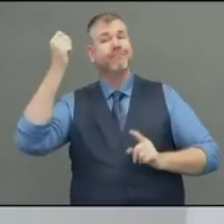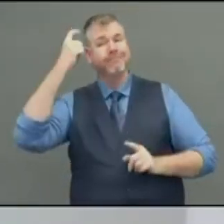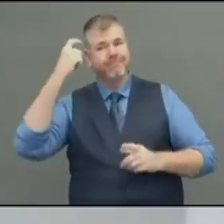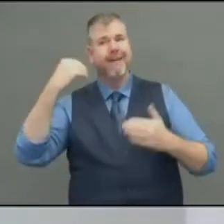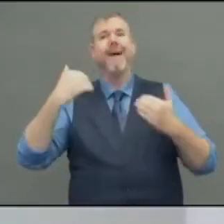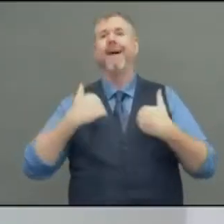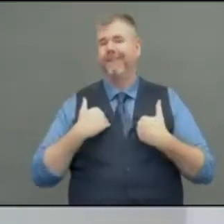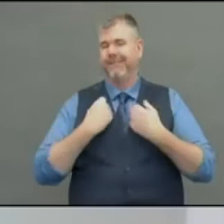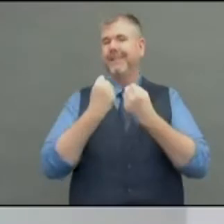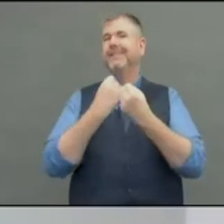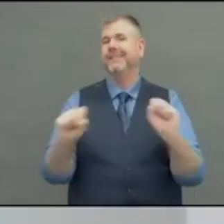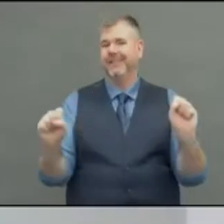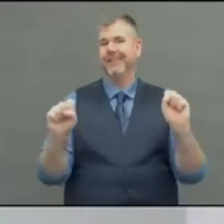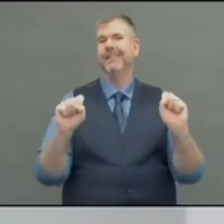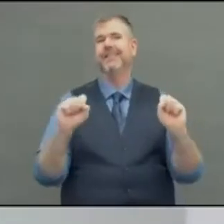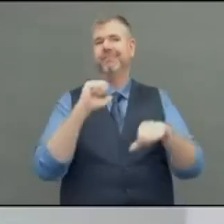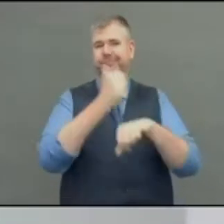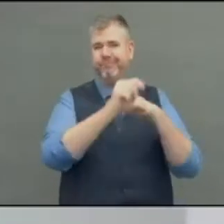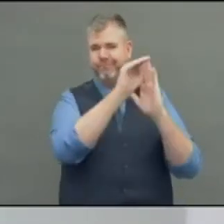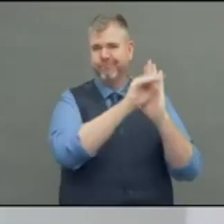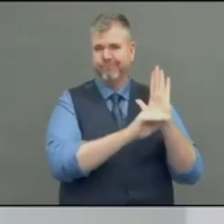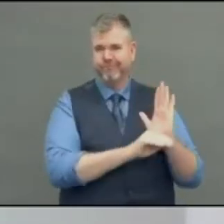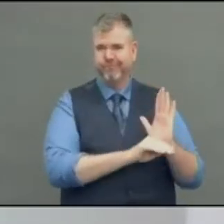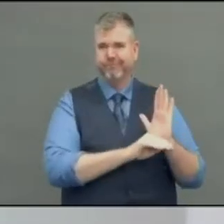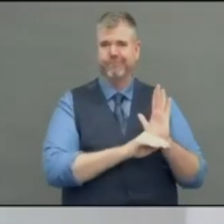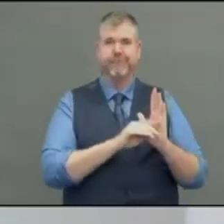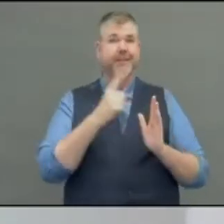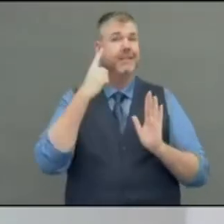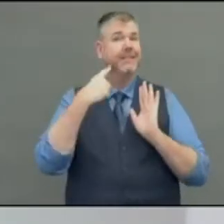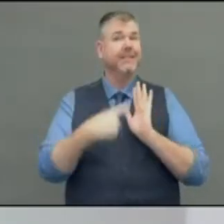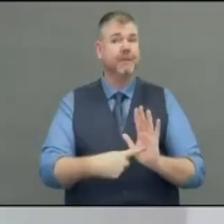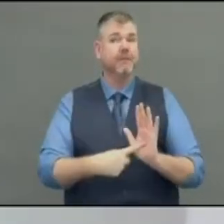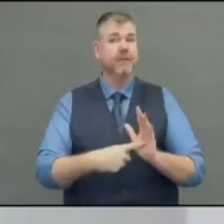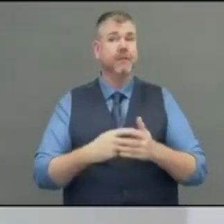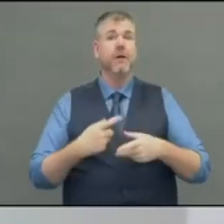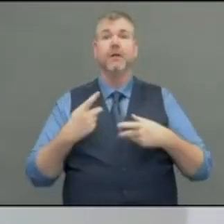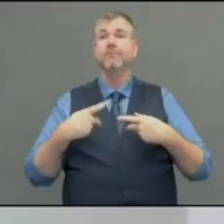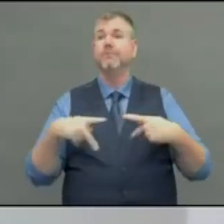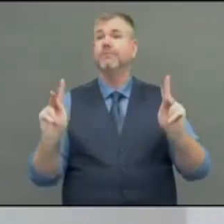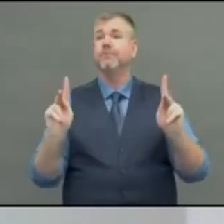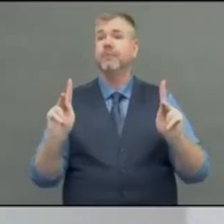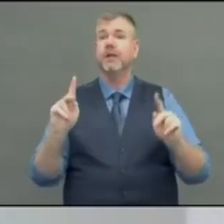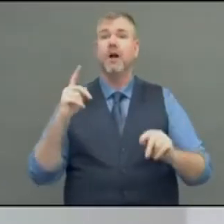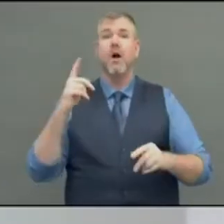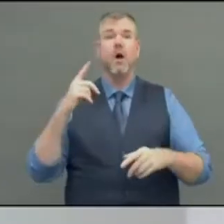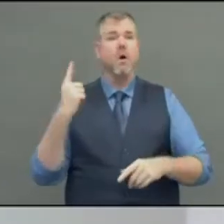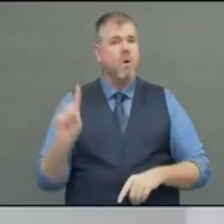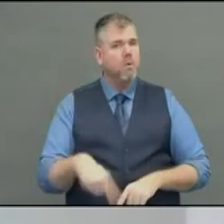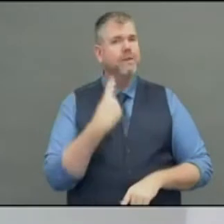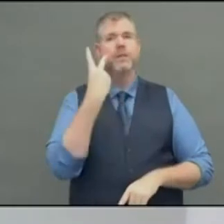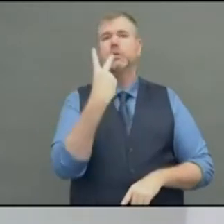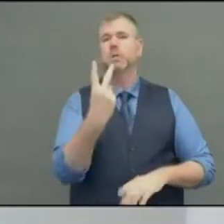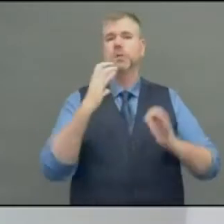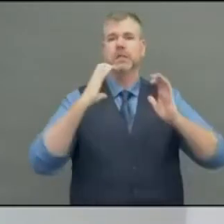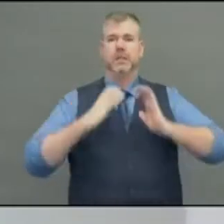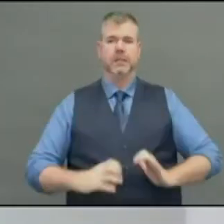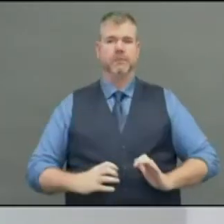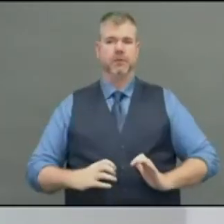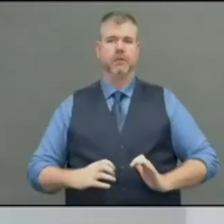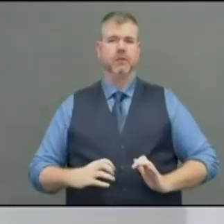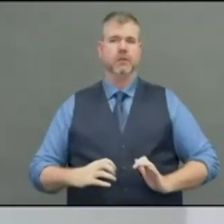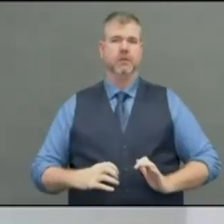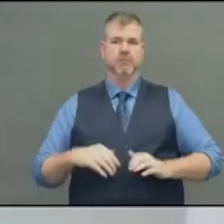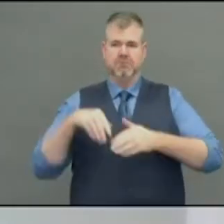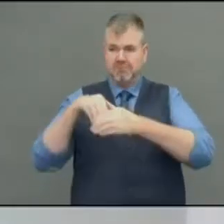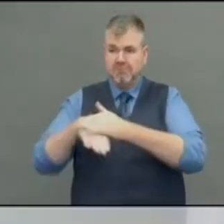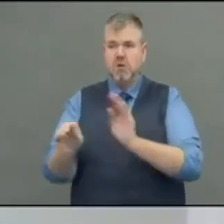example, we only allow 2 customers at a time, so that they can ensure that they're going to be safe when they